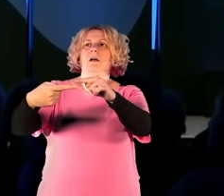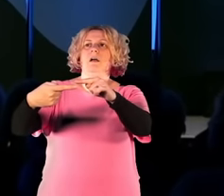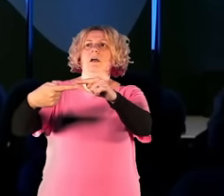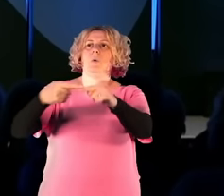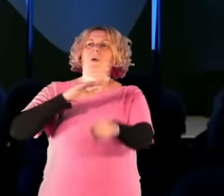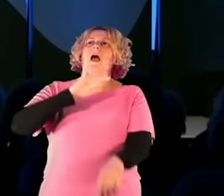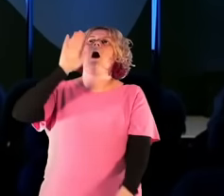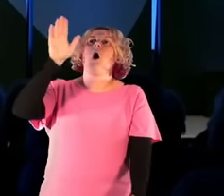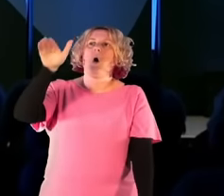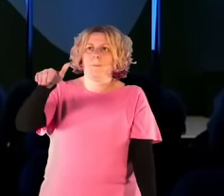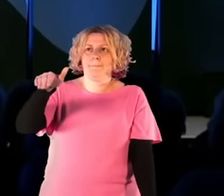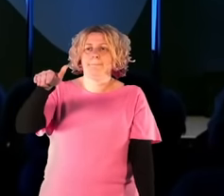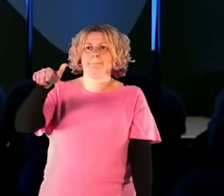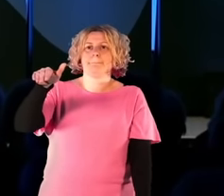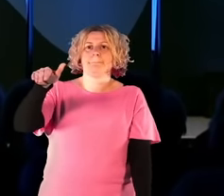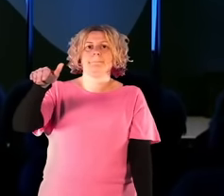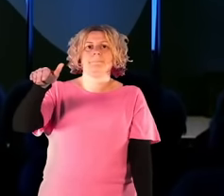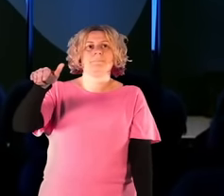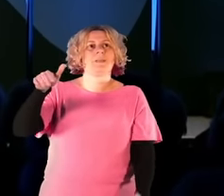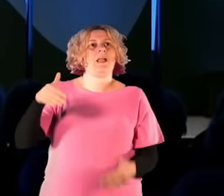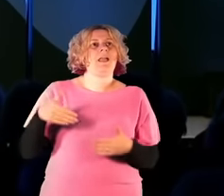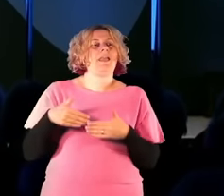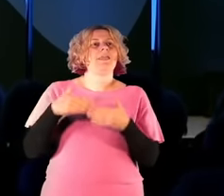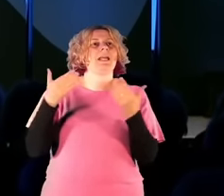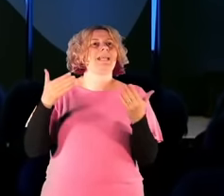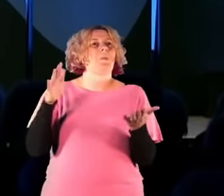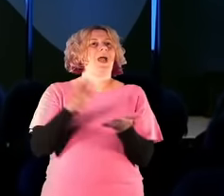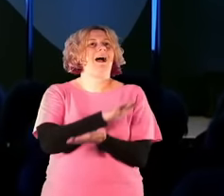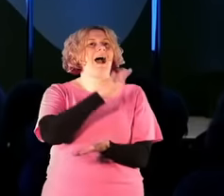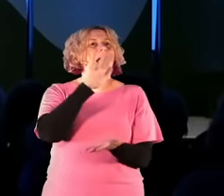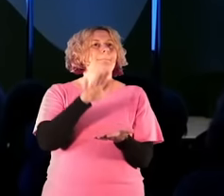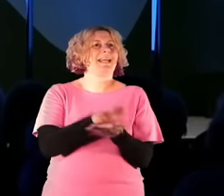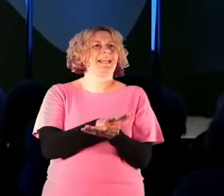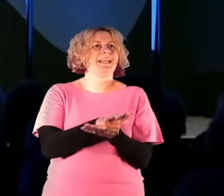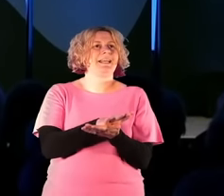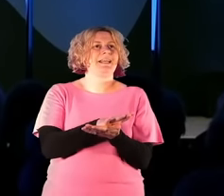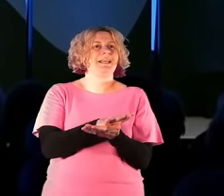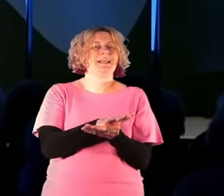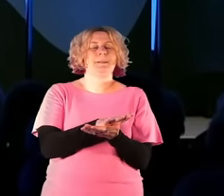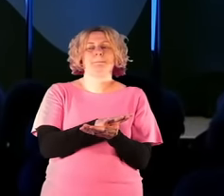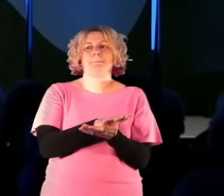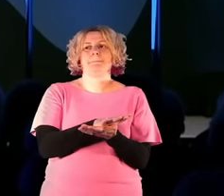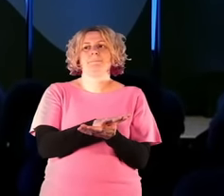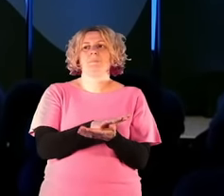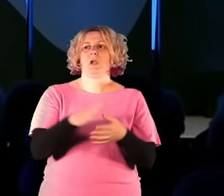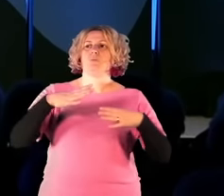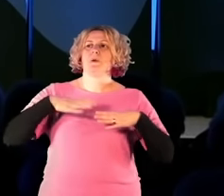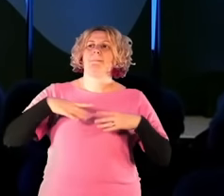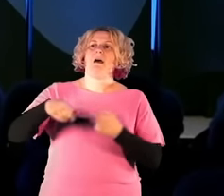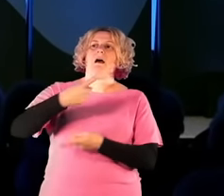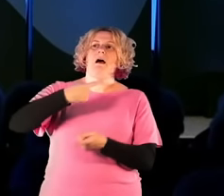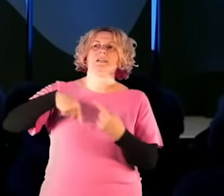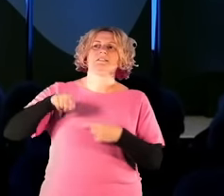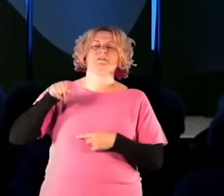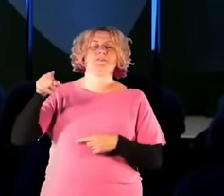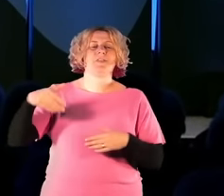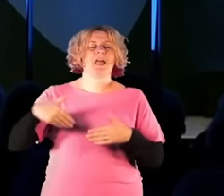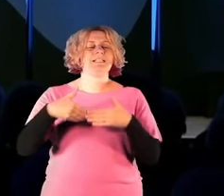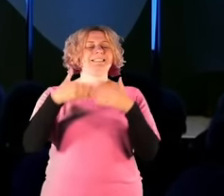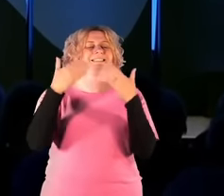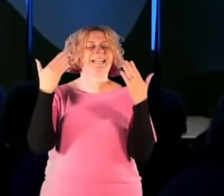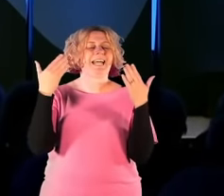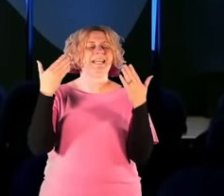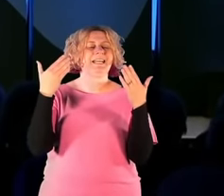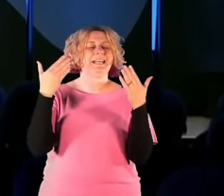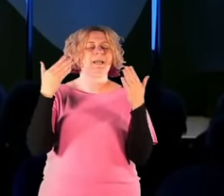home, that day when we are happy forever. And Father, prepare us for that day. May nobody go